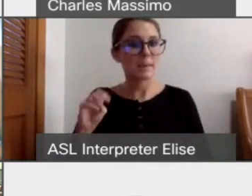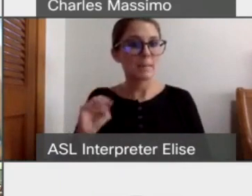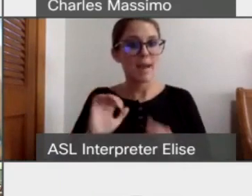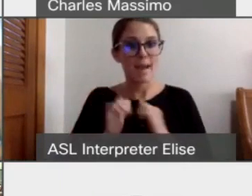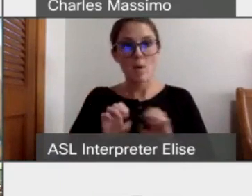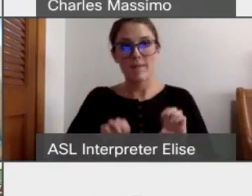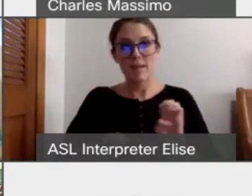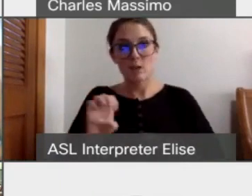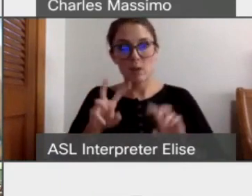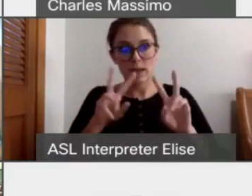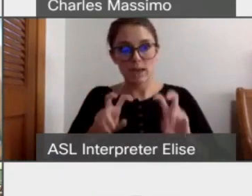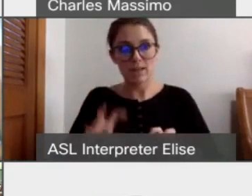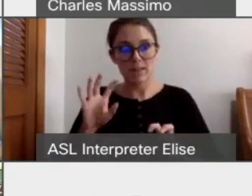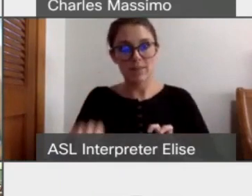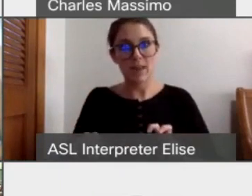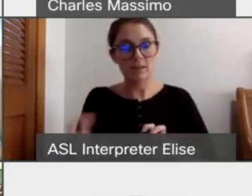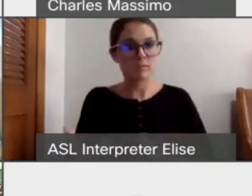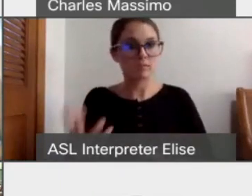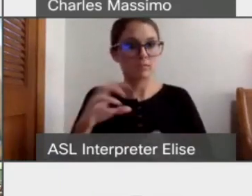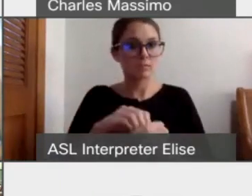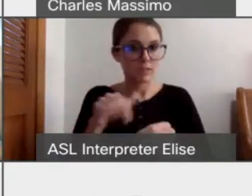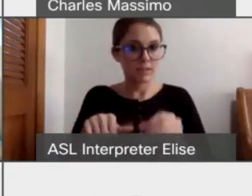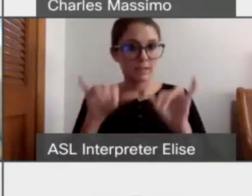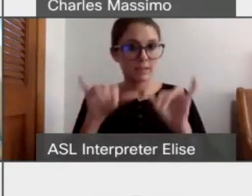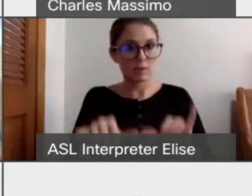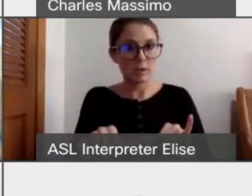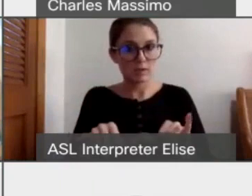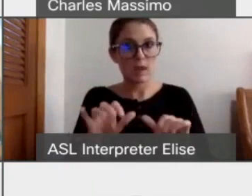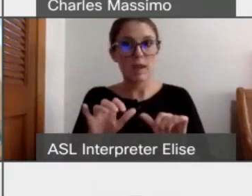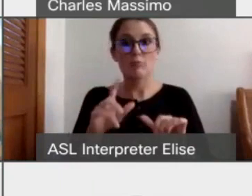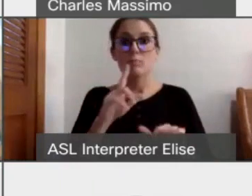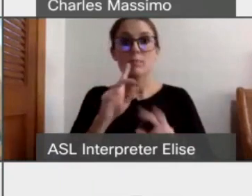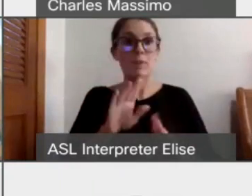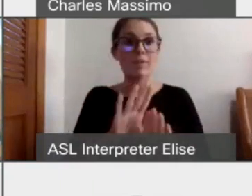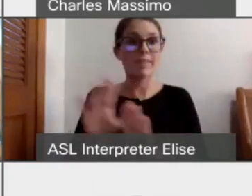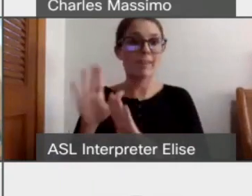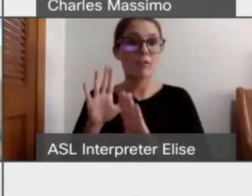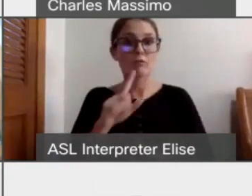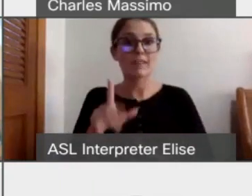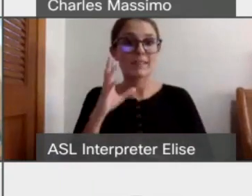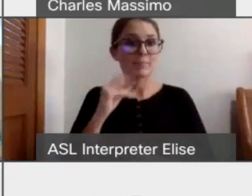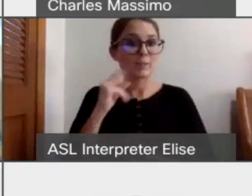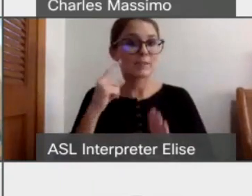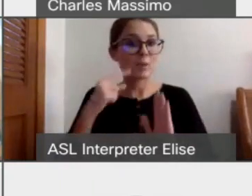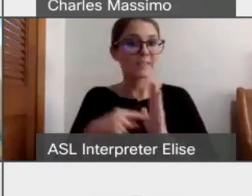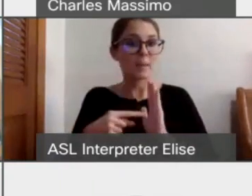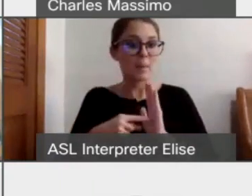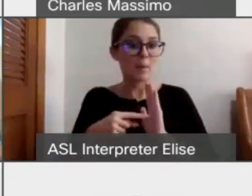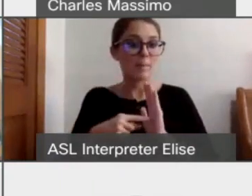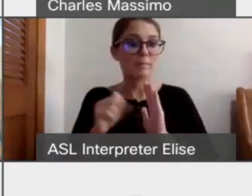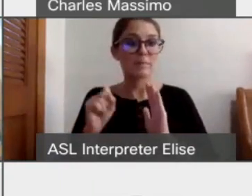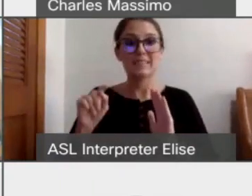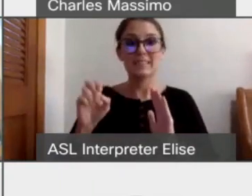gets brought into these instruments, and people's real experience, like Steve had mentioned earlier, is not getting